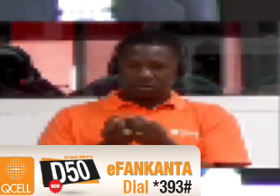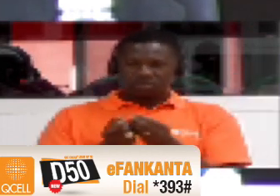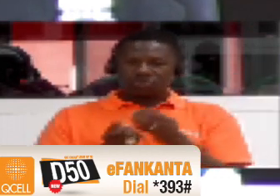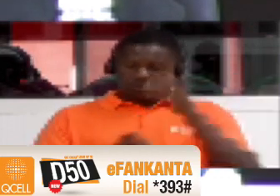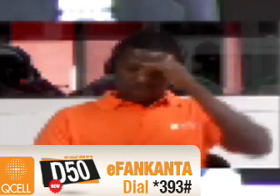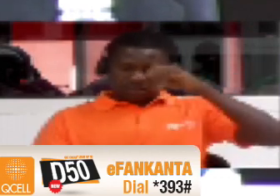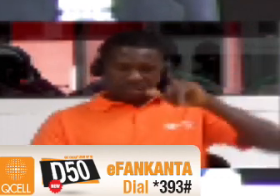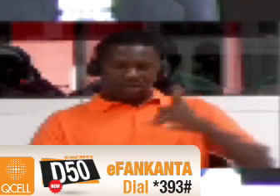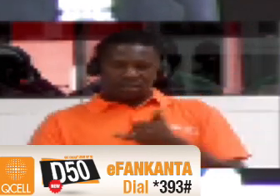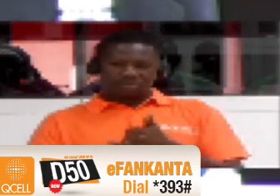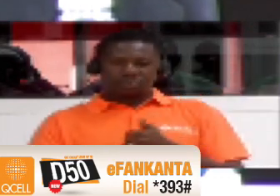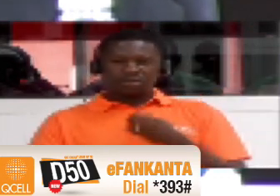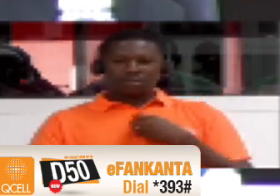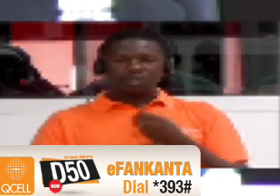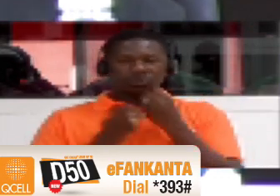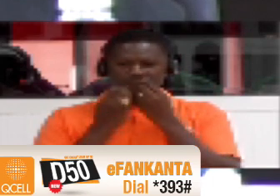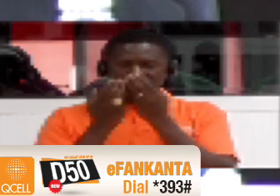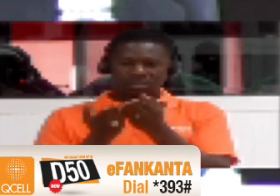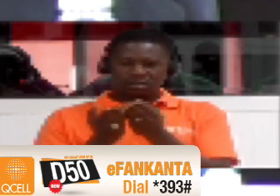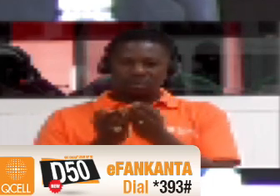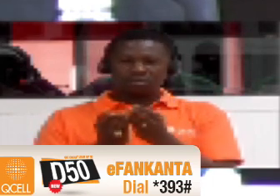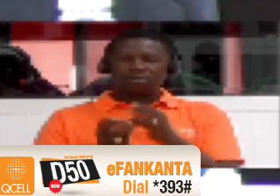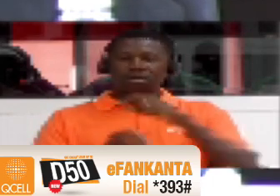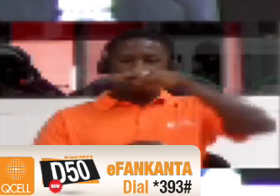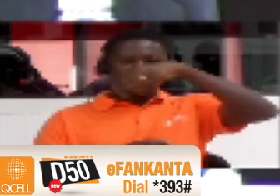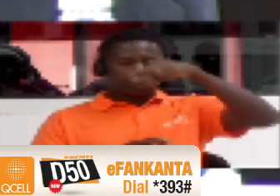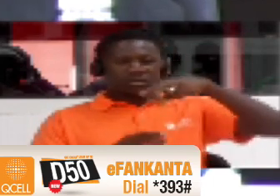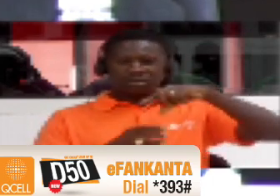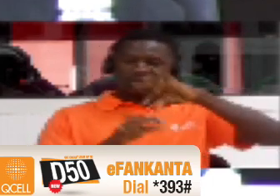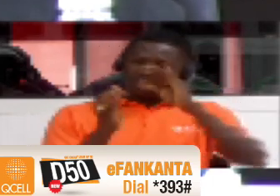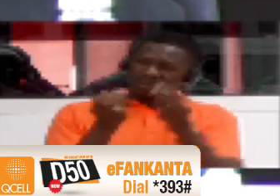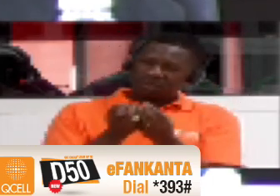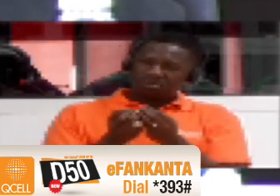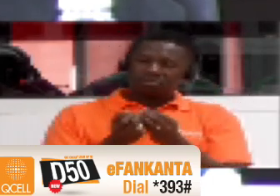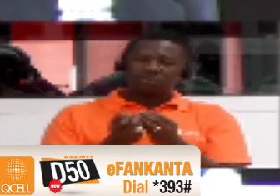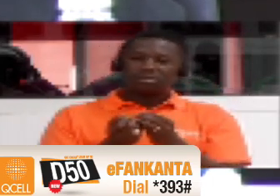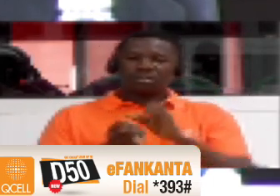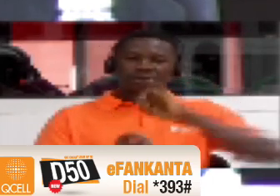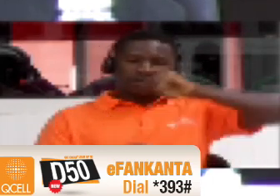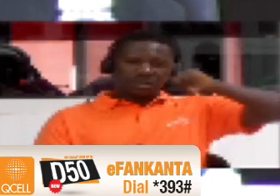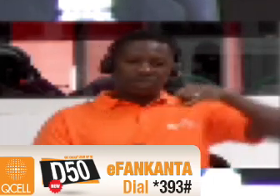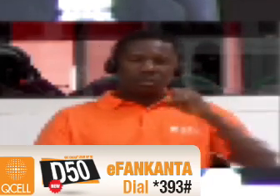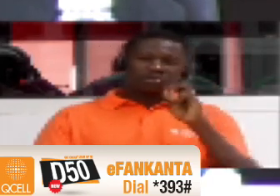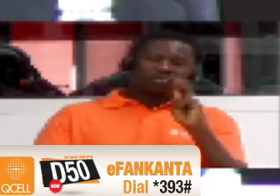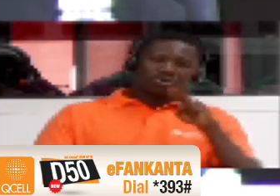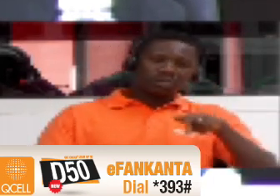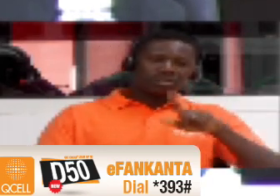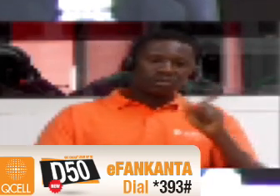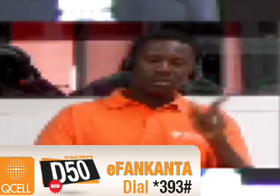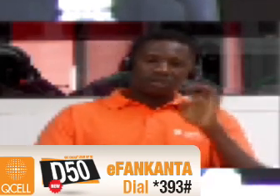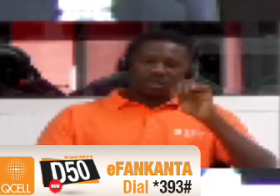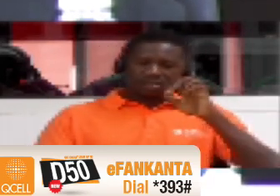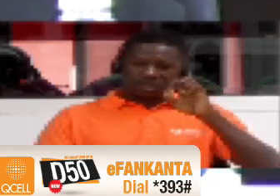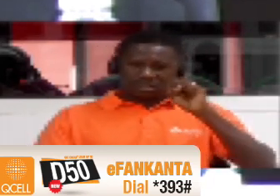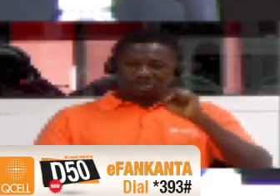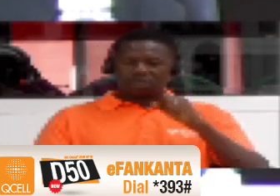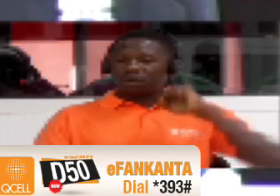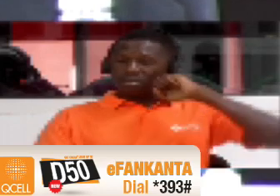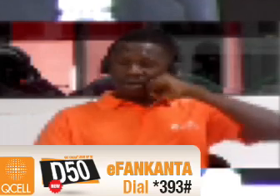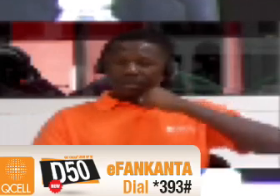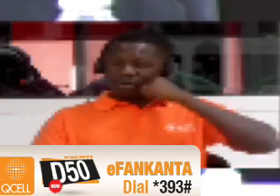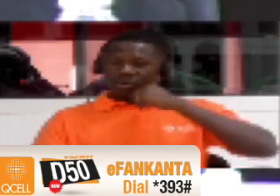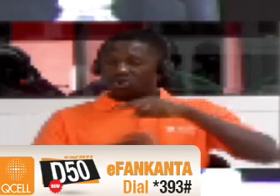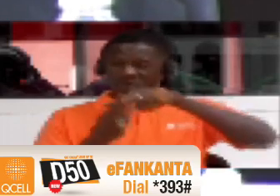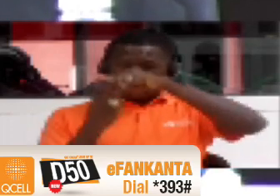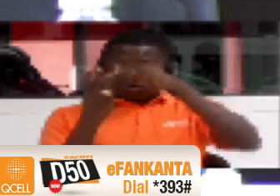said patrol team, jungler, black, all means the same thing. So I was just